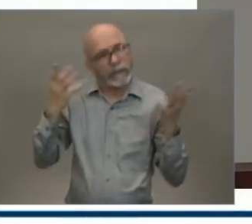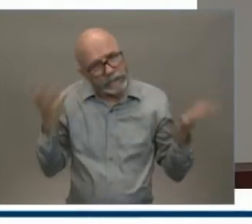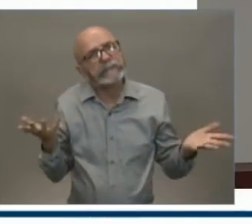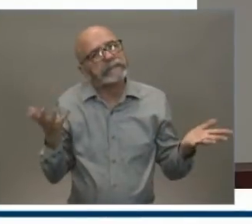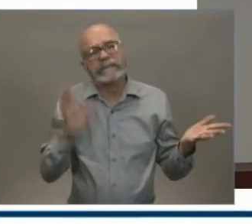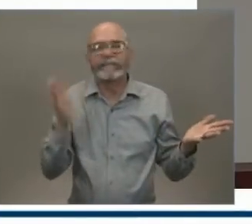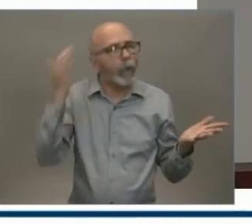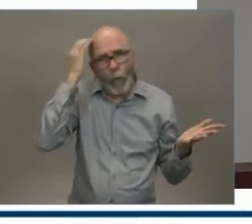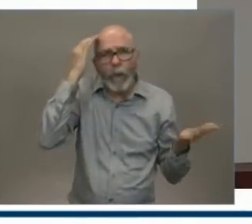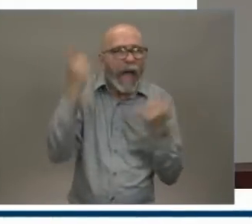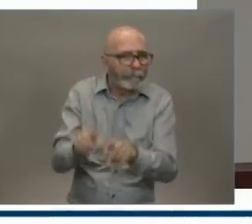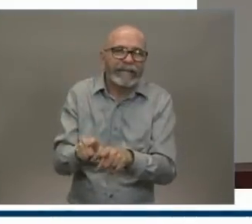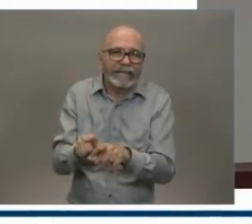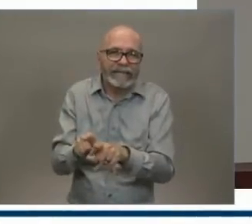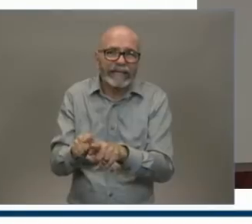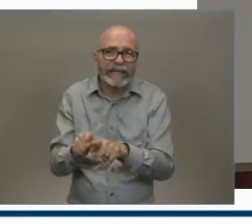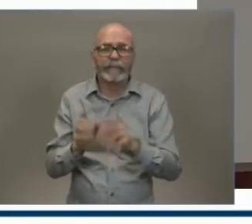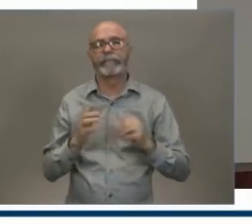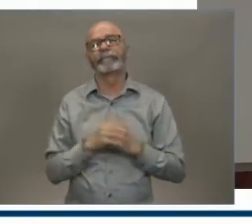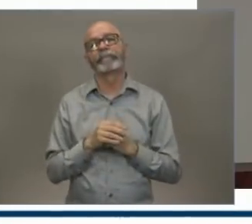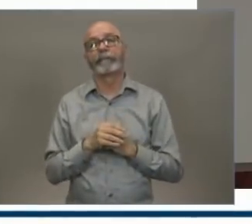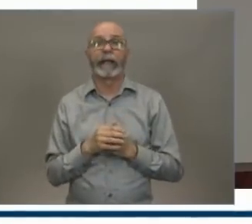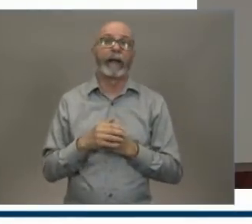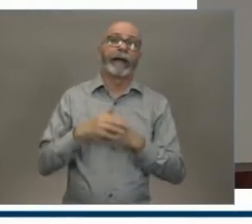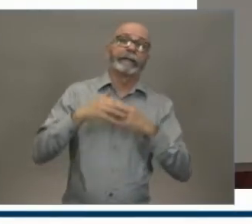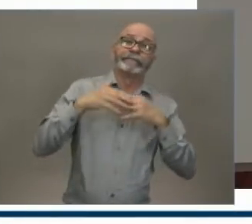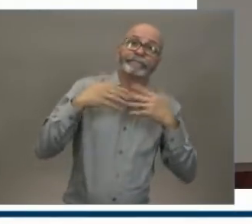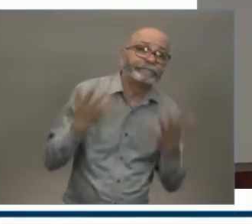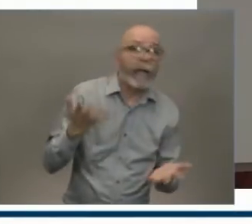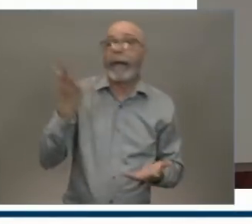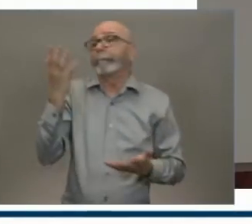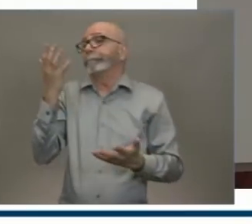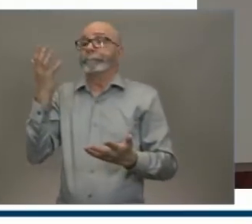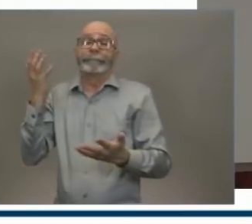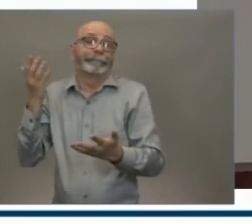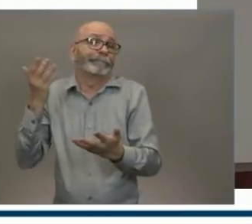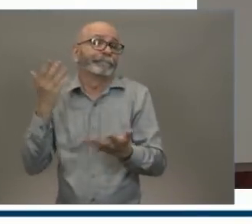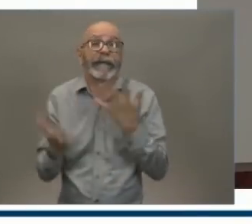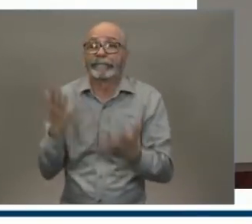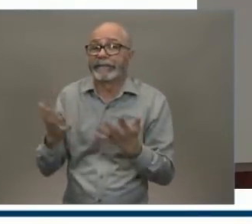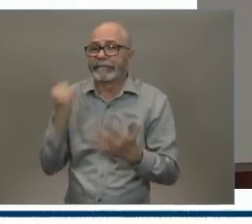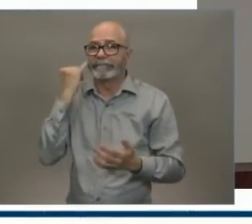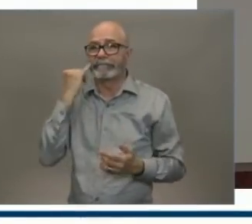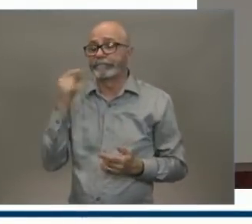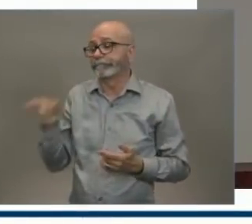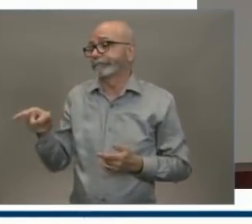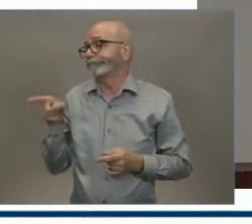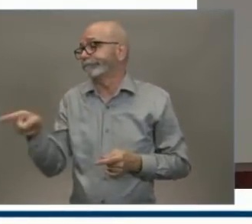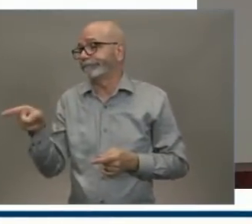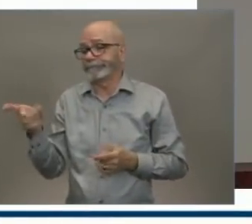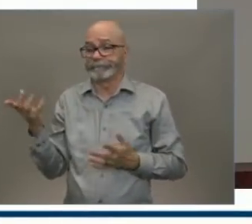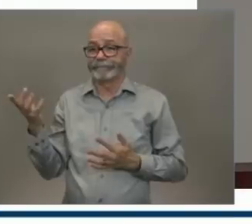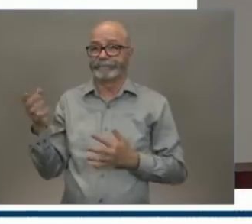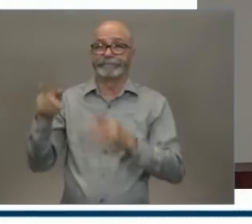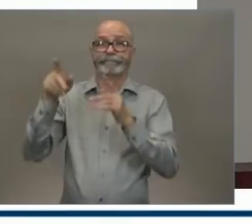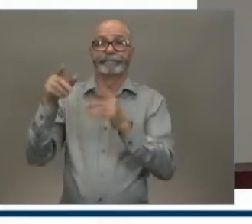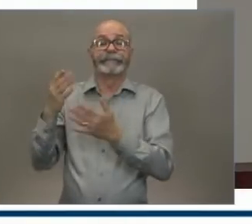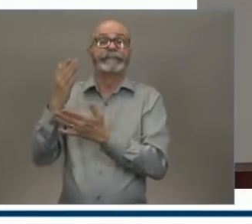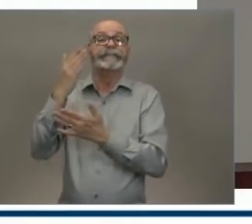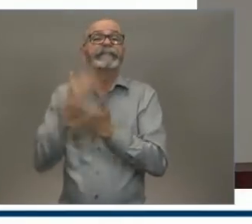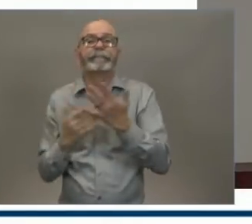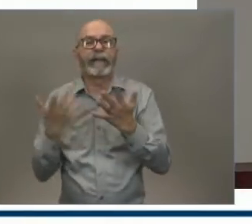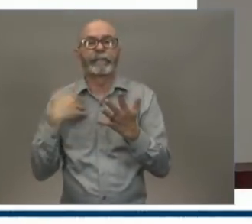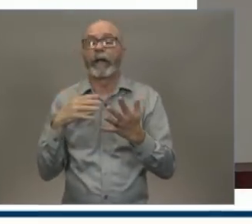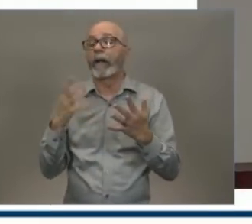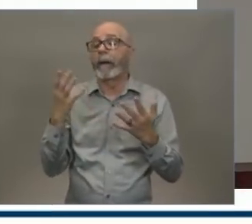testing. And those two, and you may have, even you use both of those, there may be a few cases that you miss. Our goal